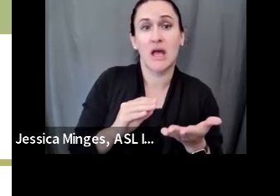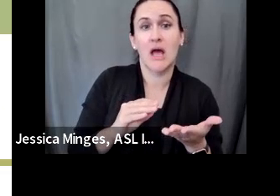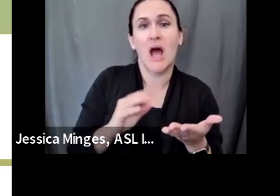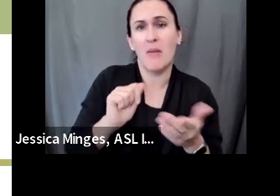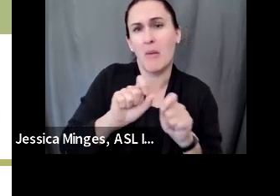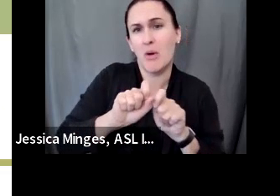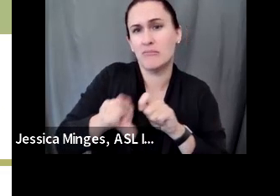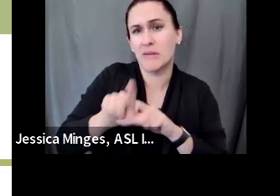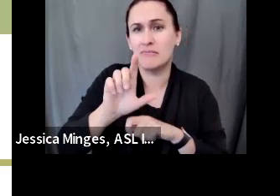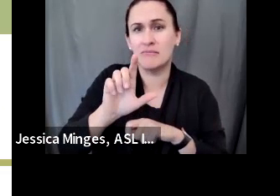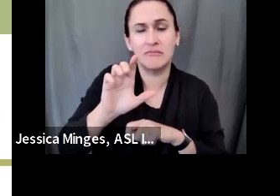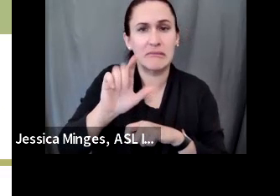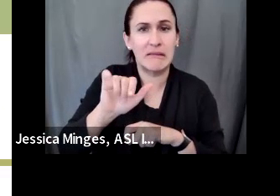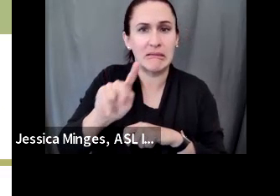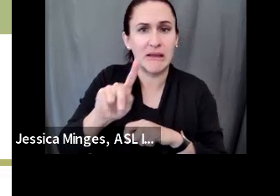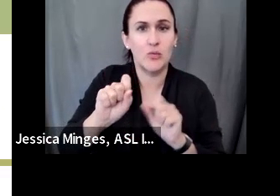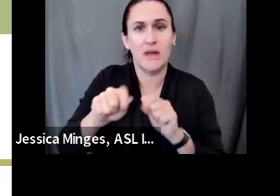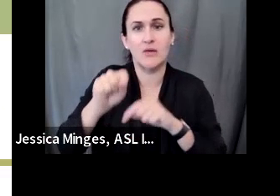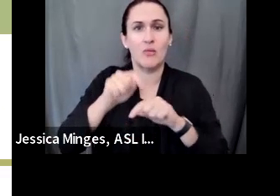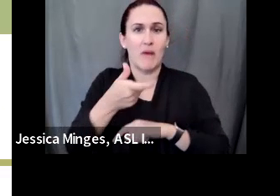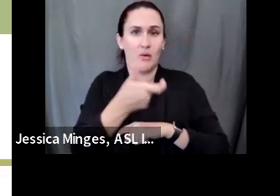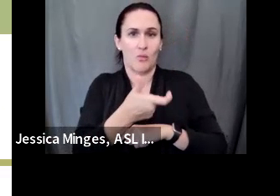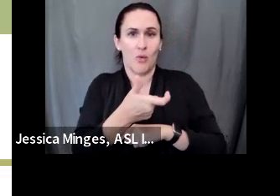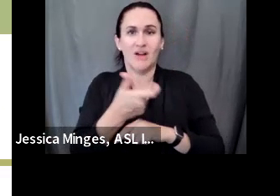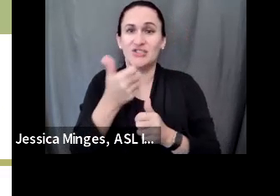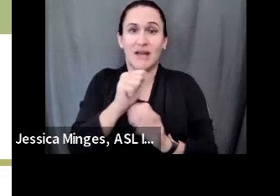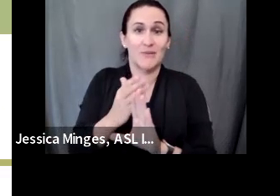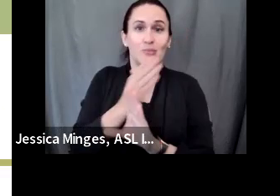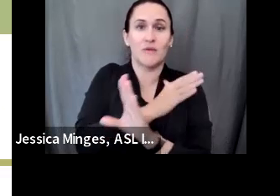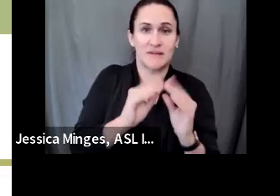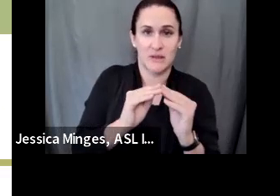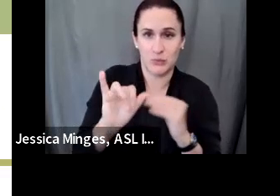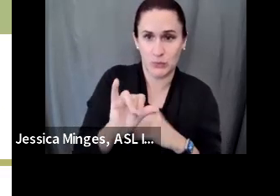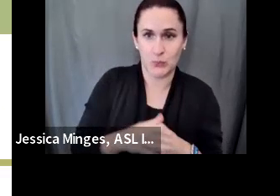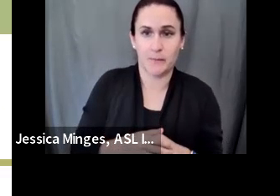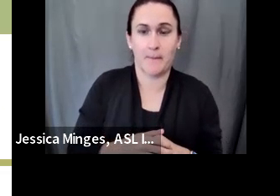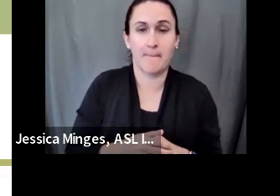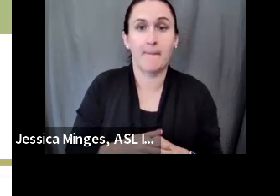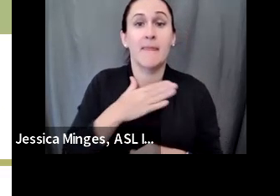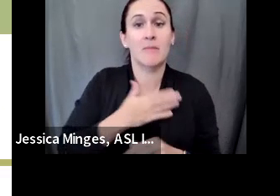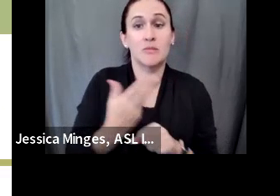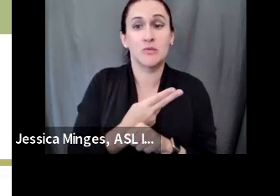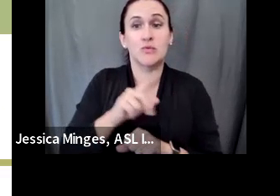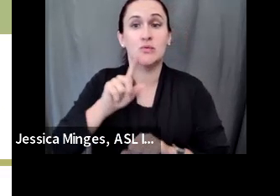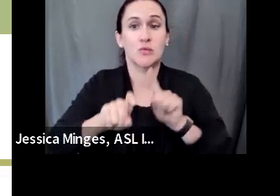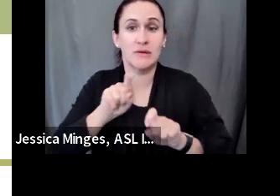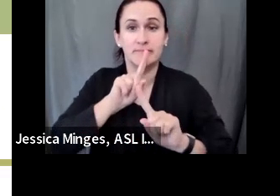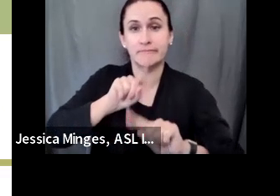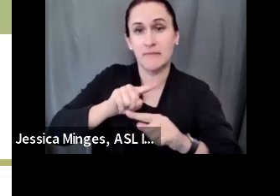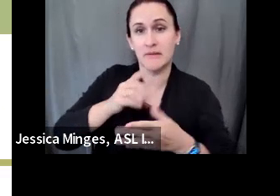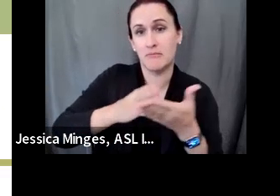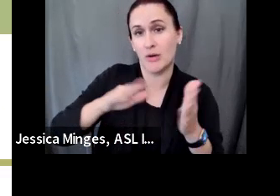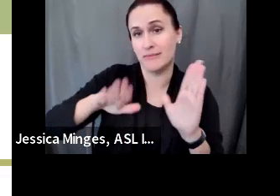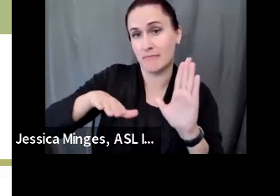link in the chat box so you can go back and watch any of our previous sessions. Please use the Q&A feature at the bottom of your screen